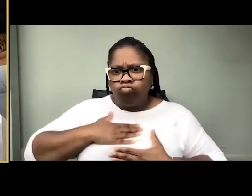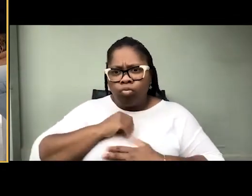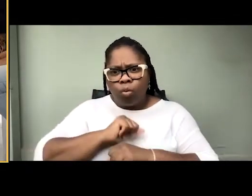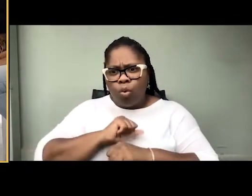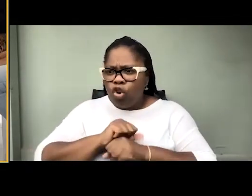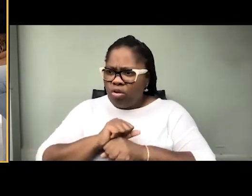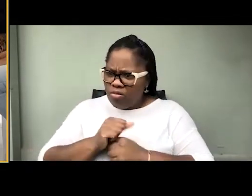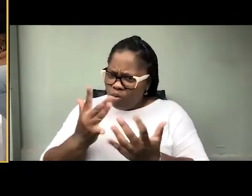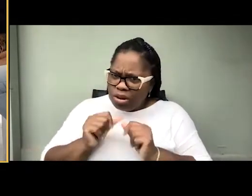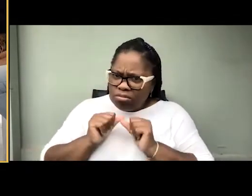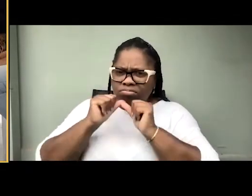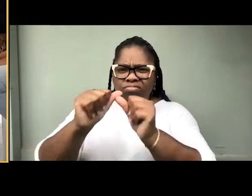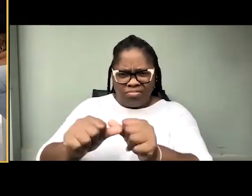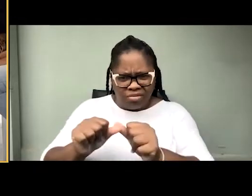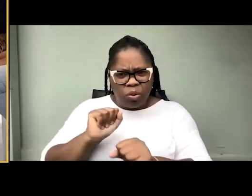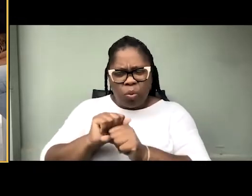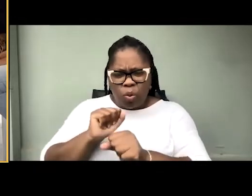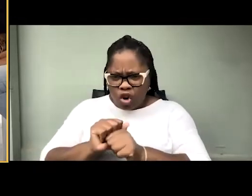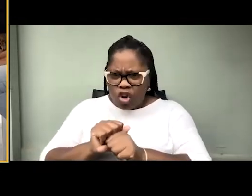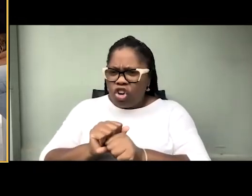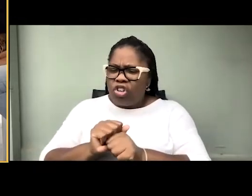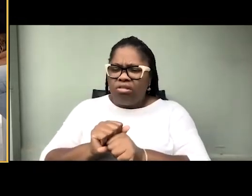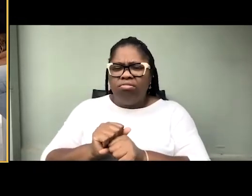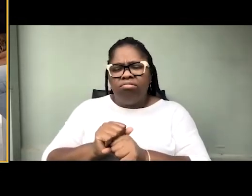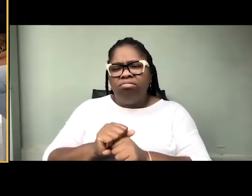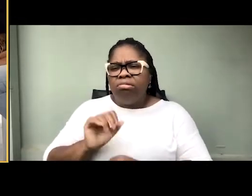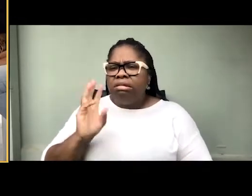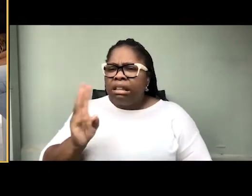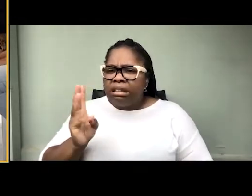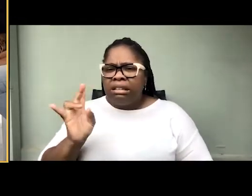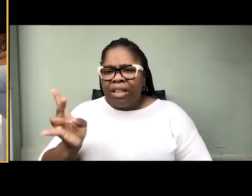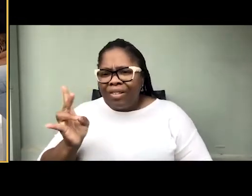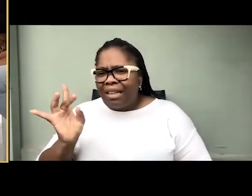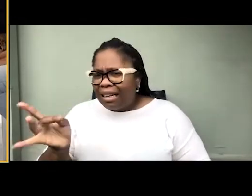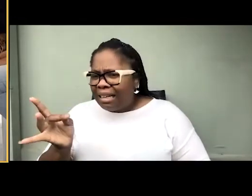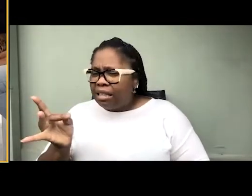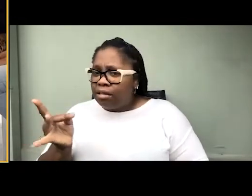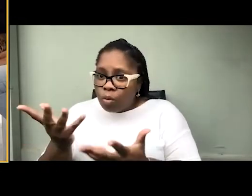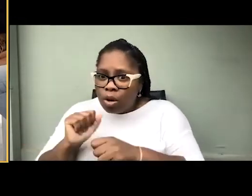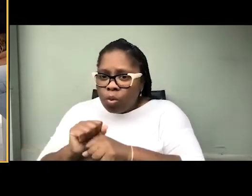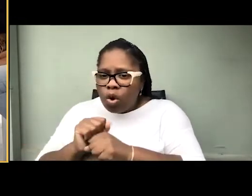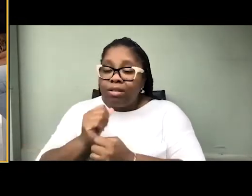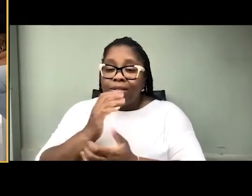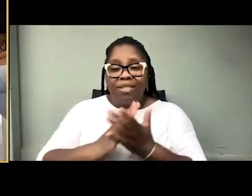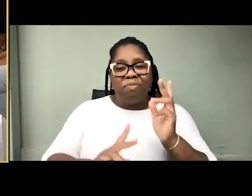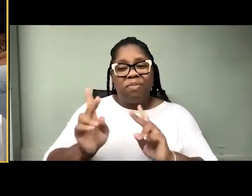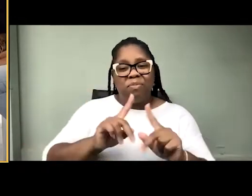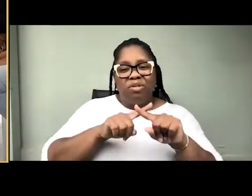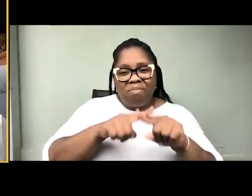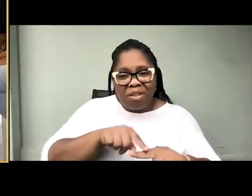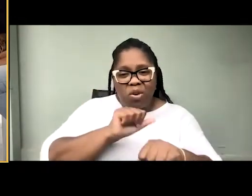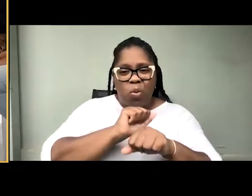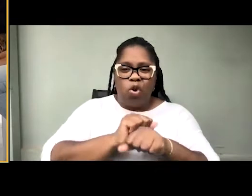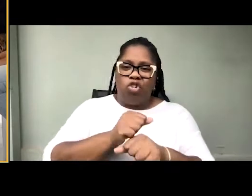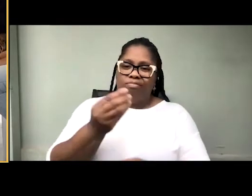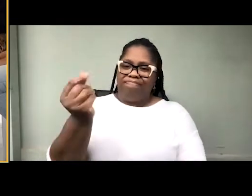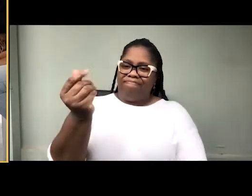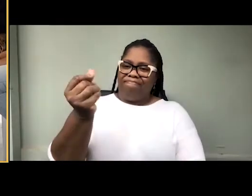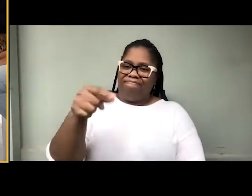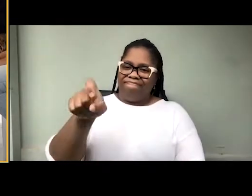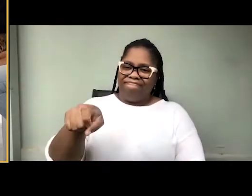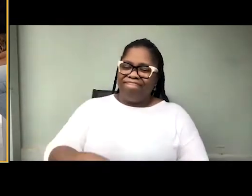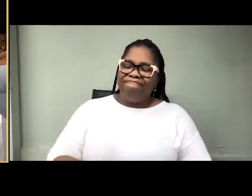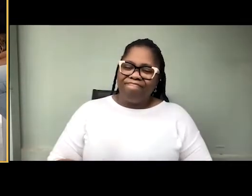like to continue to do it later in their later years in life. Some folks actually need to do it for financial reasons. So there's